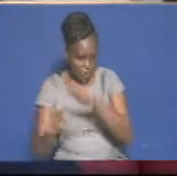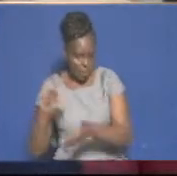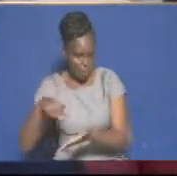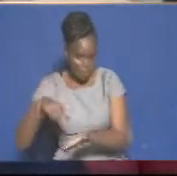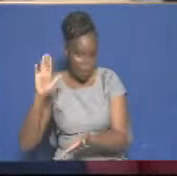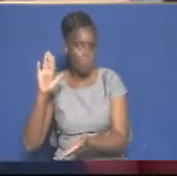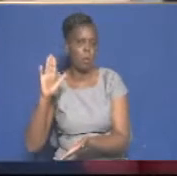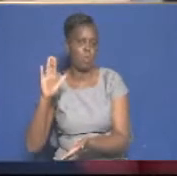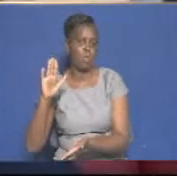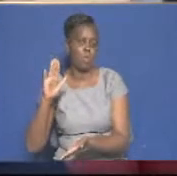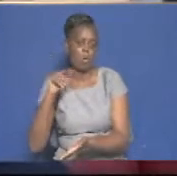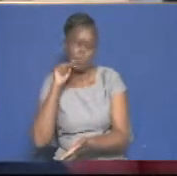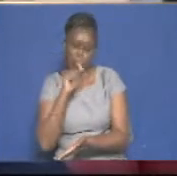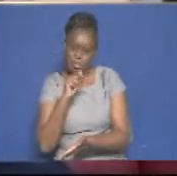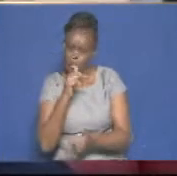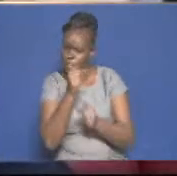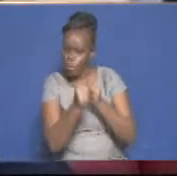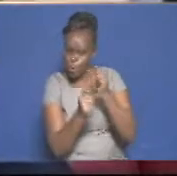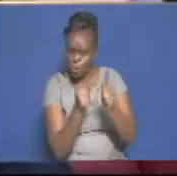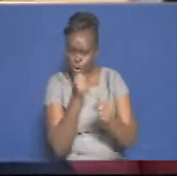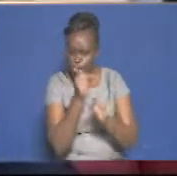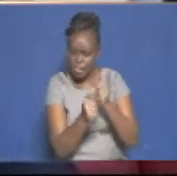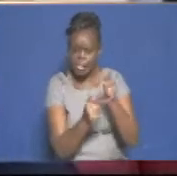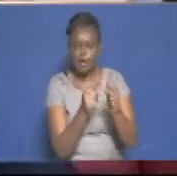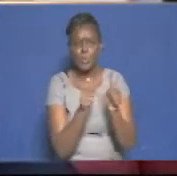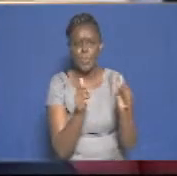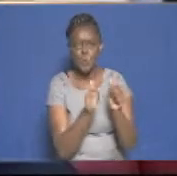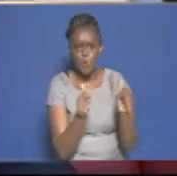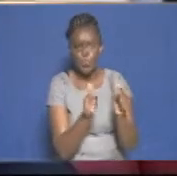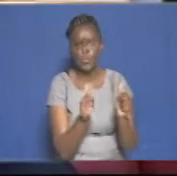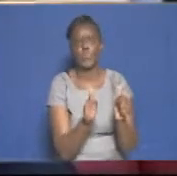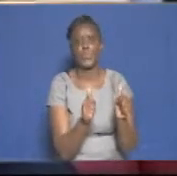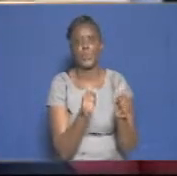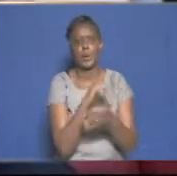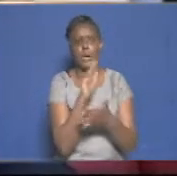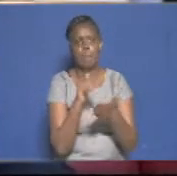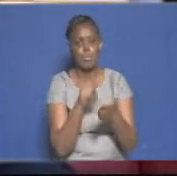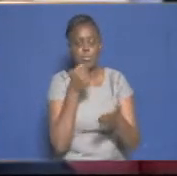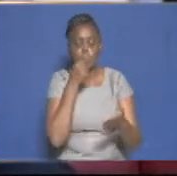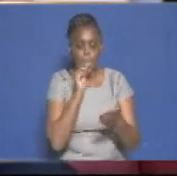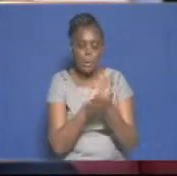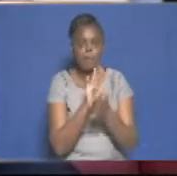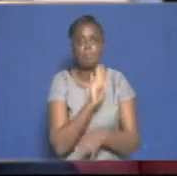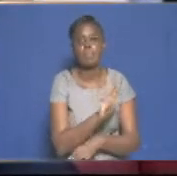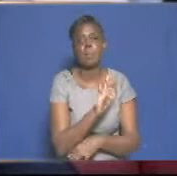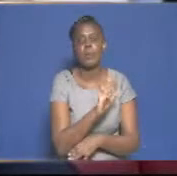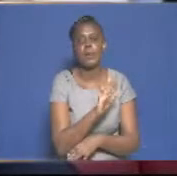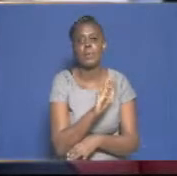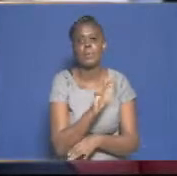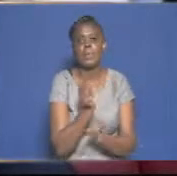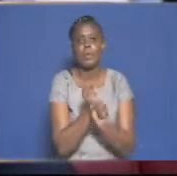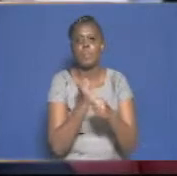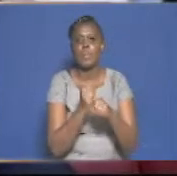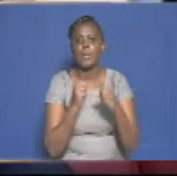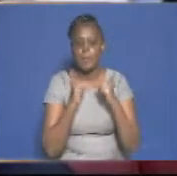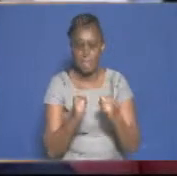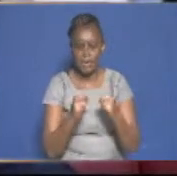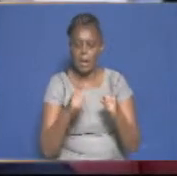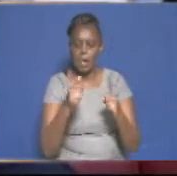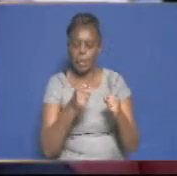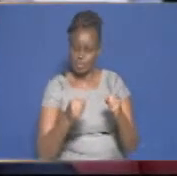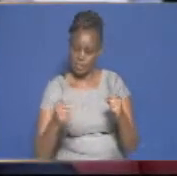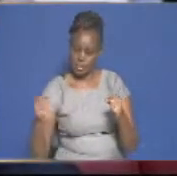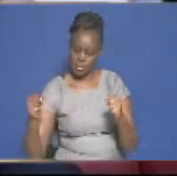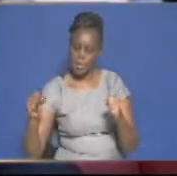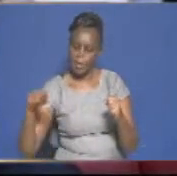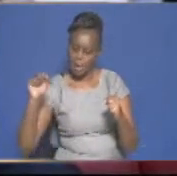so persistent and so insistent about what he believed in. And this made it very difficult for the other side